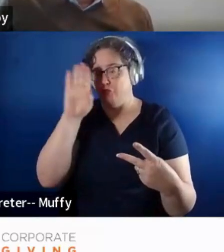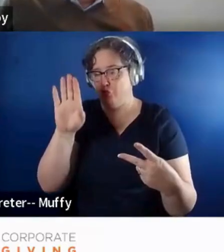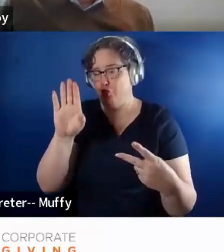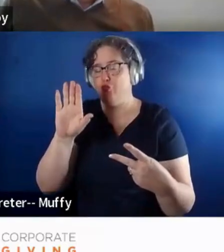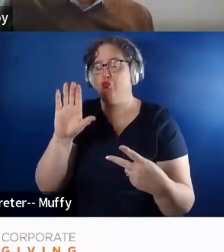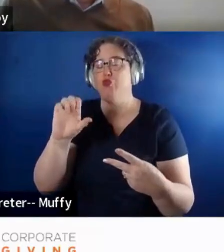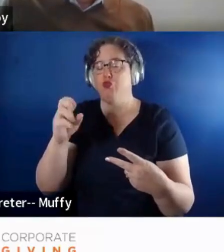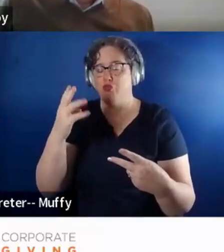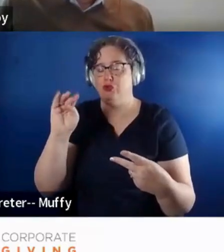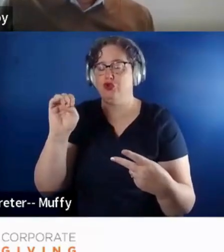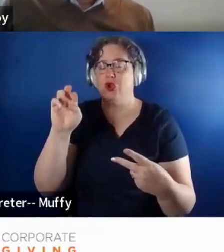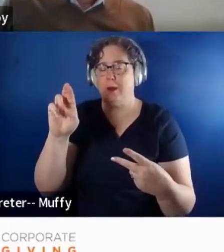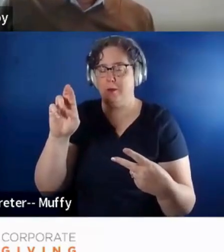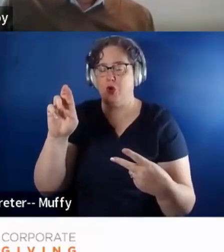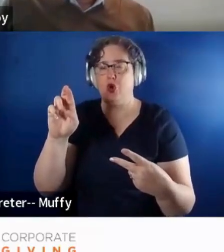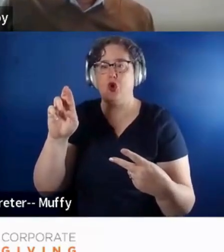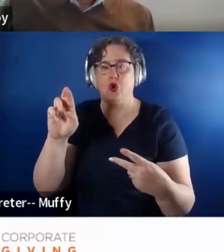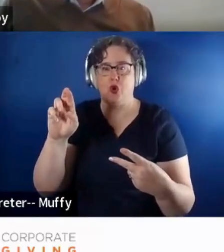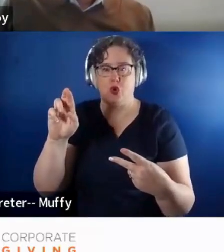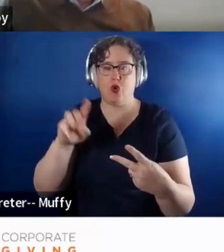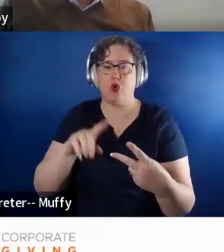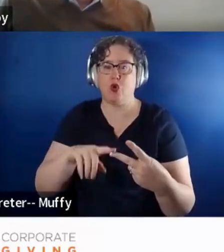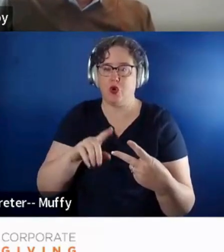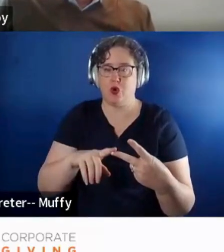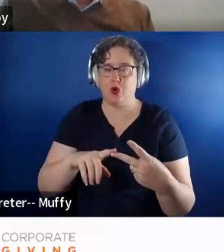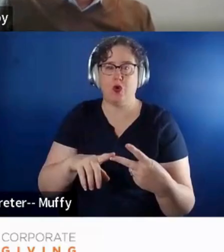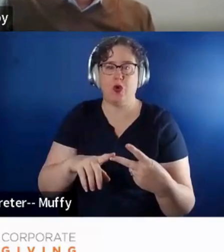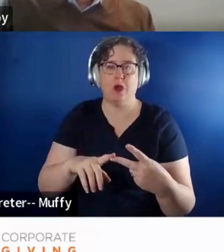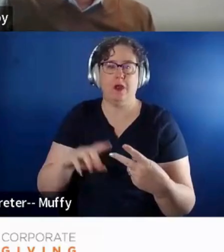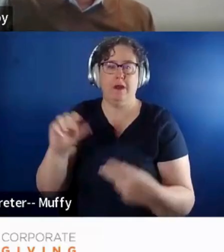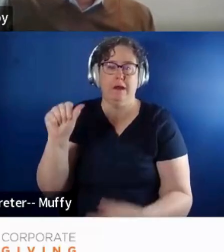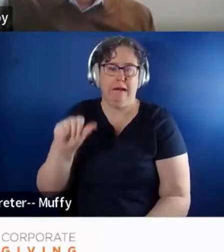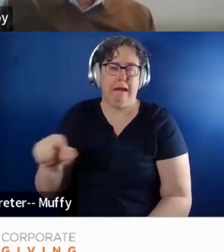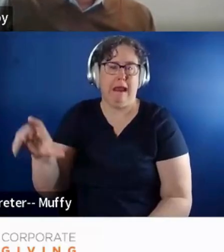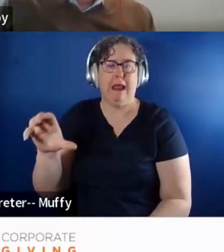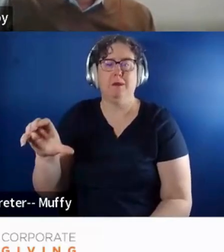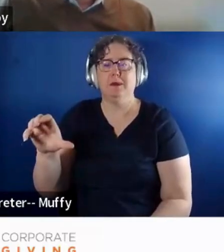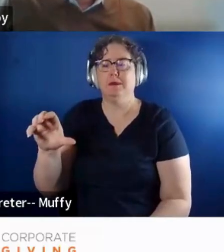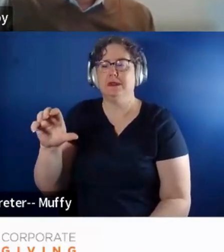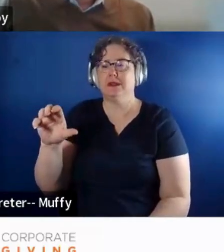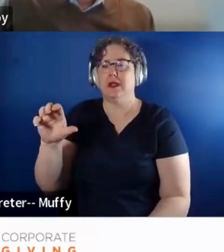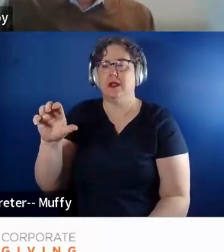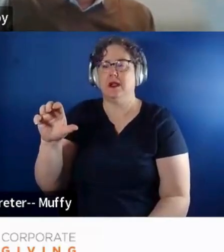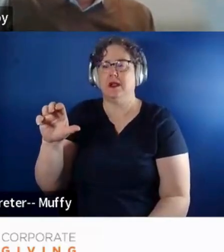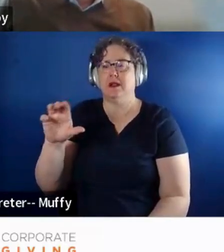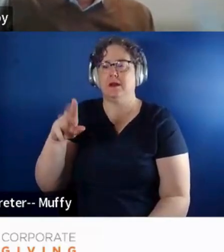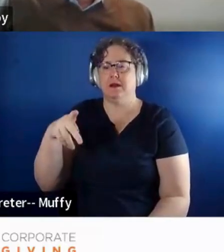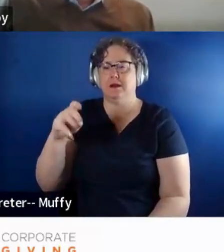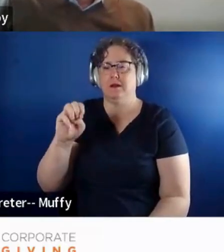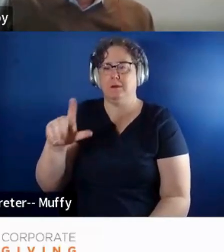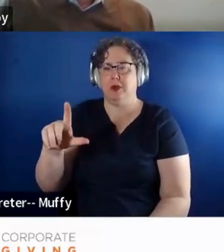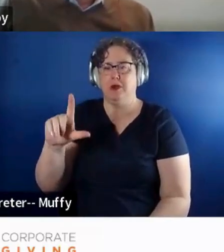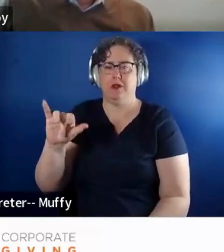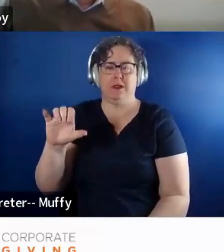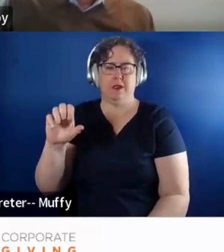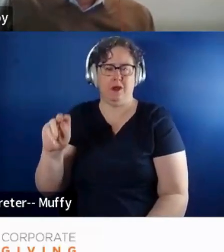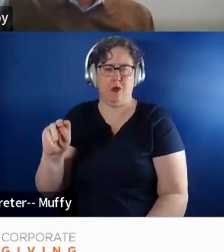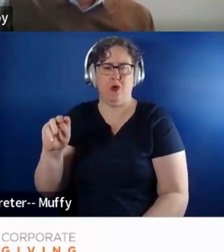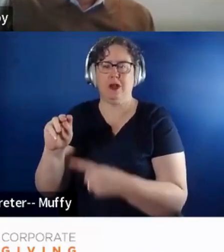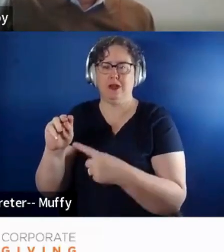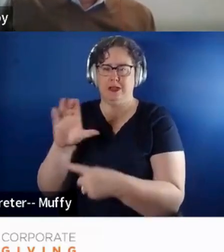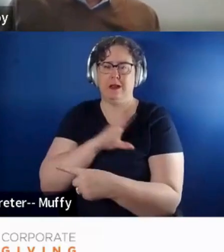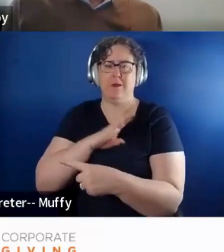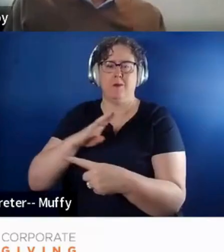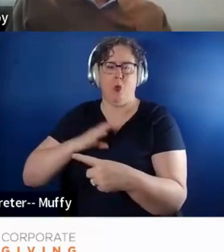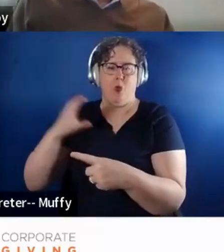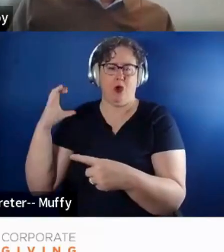mean, Pearl Leon of Amazon is the board chair at the Bellevue Chamber of Commerce. And you go to that